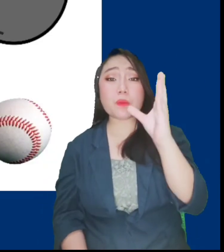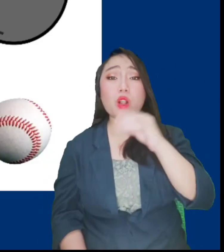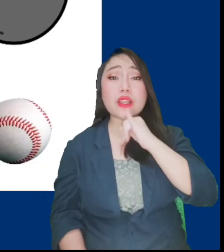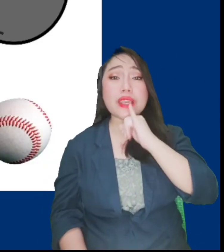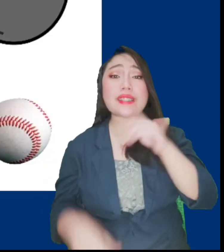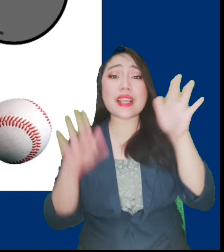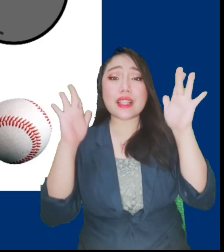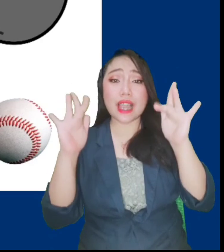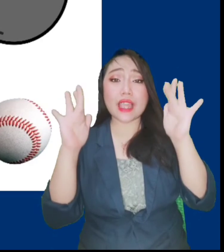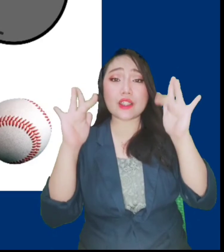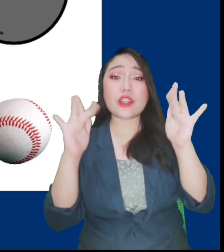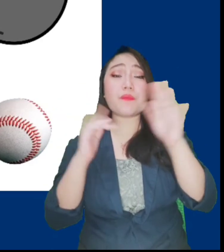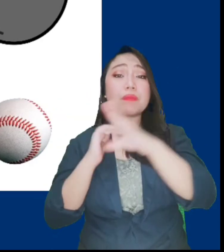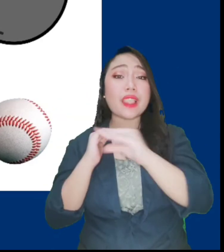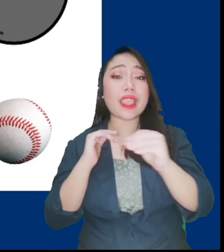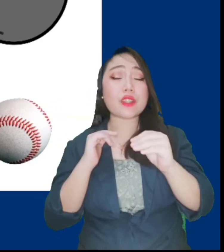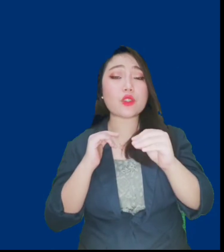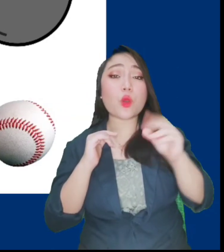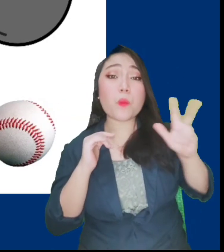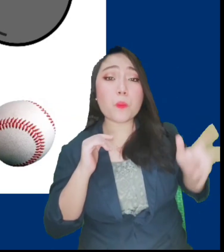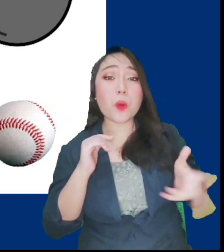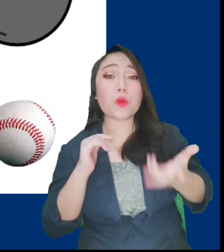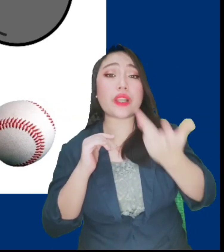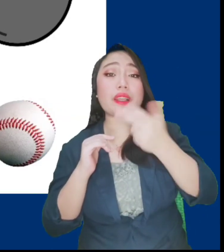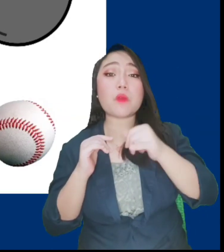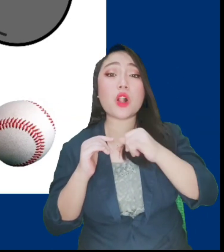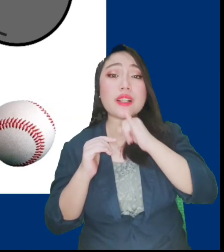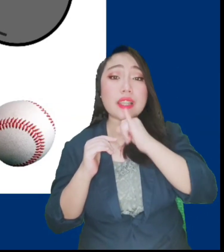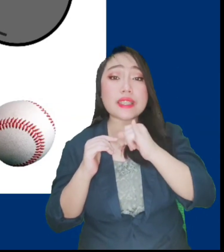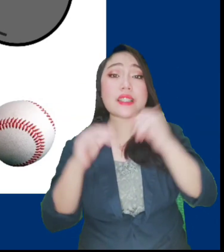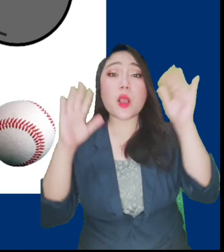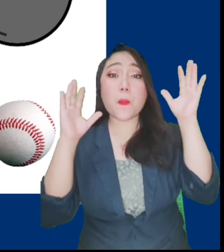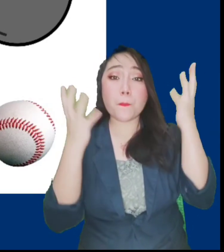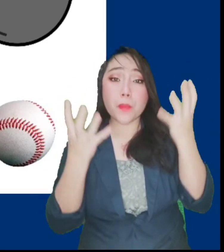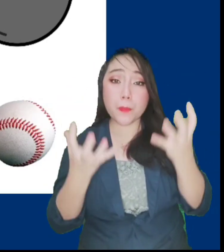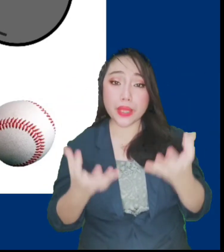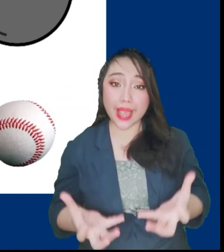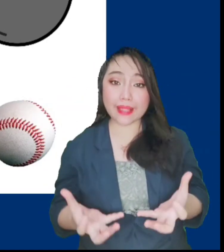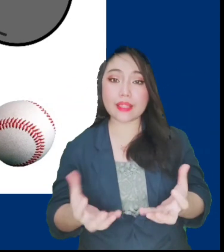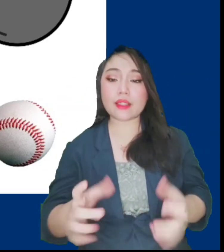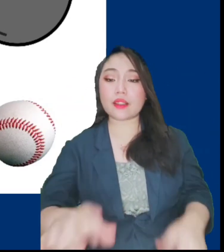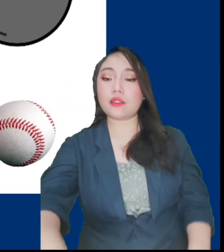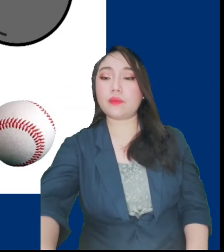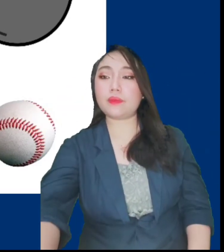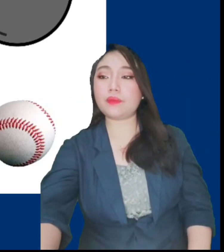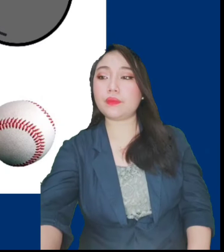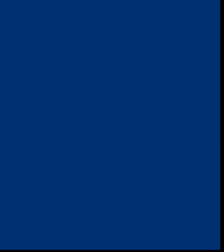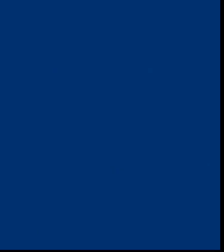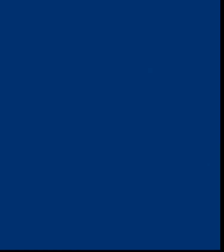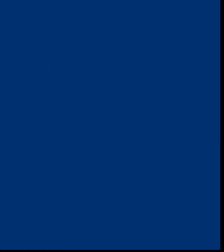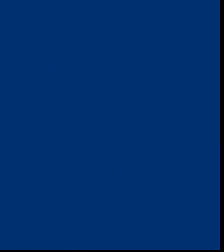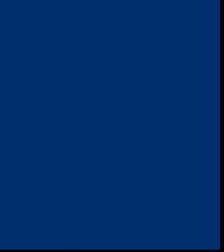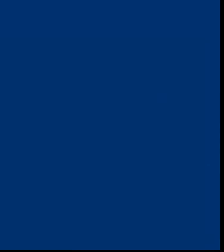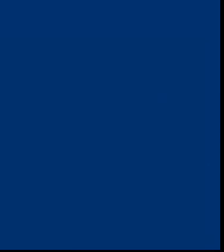We already know that the baseball is lighter and the bowling ball is heavier.